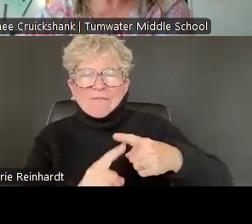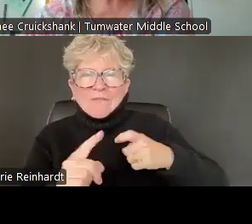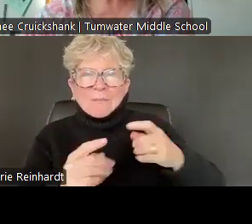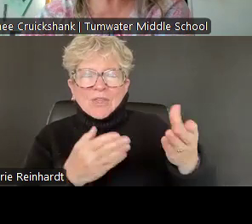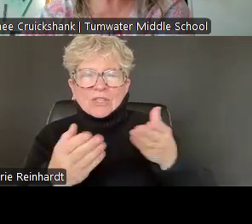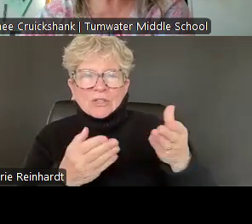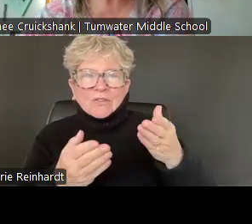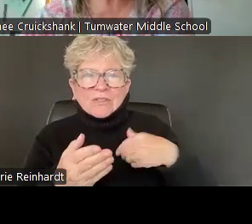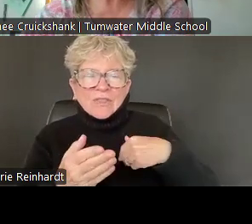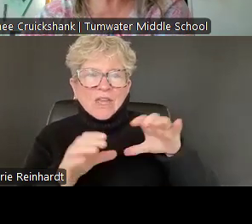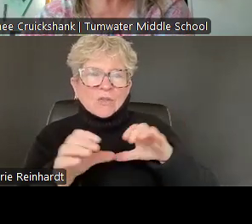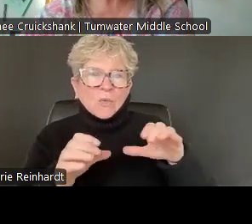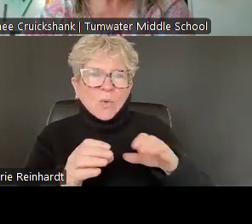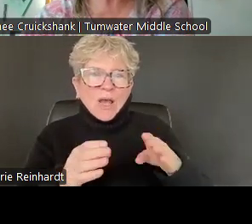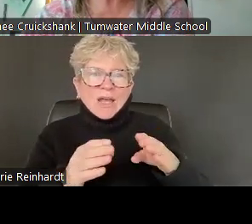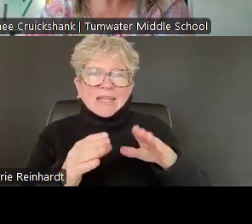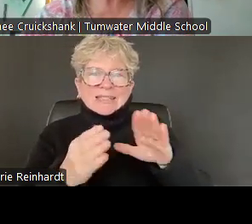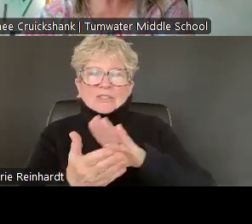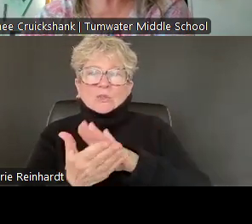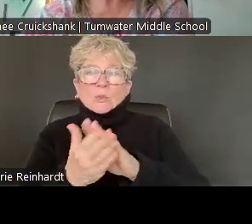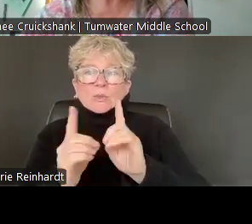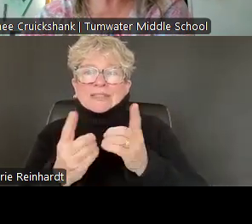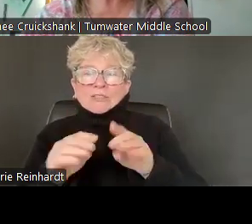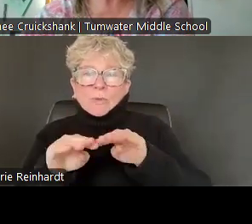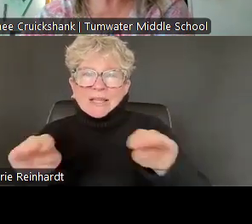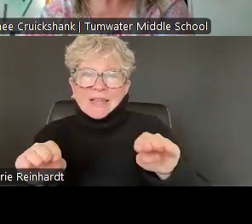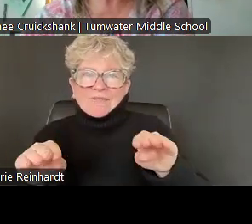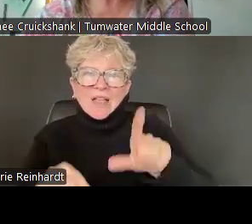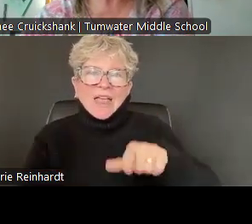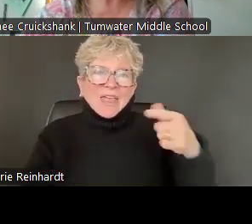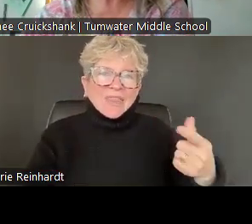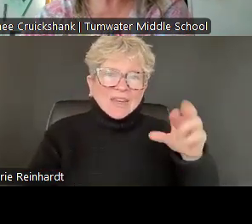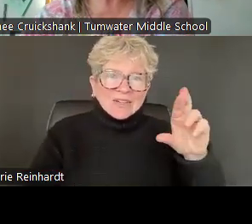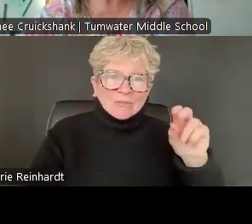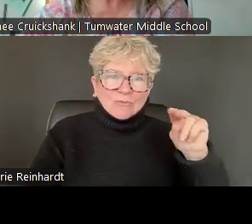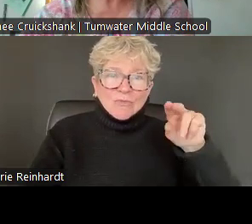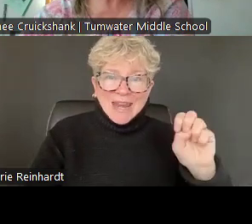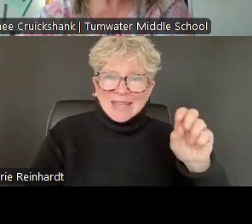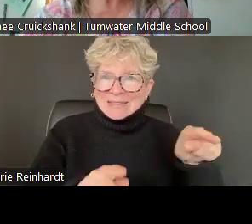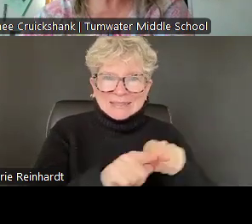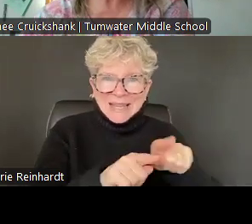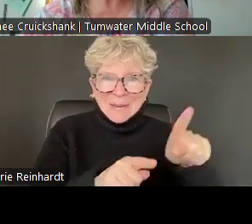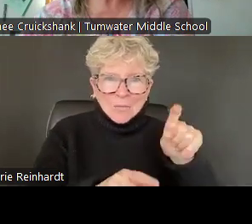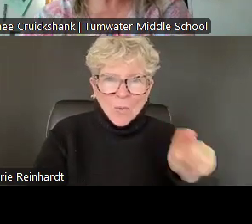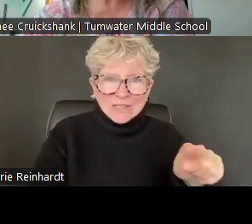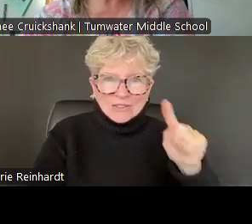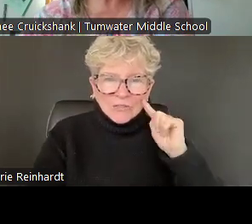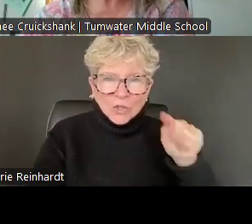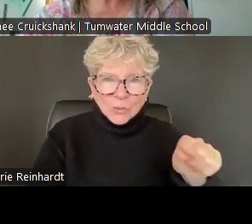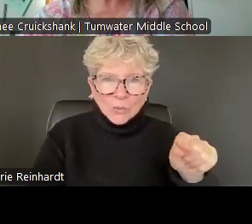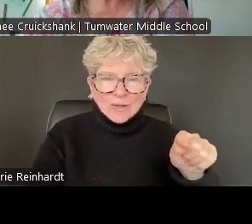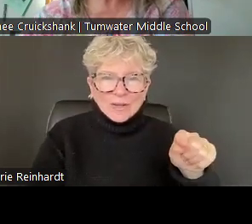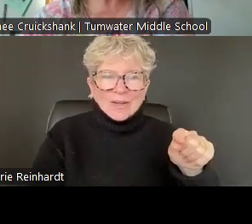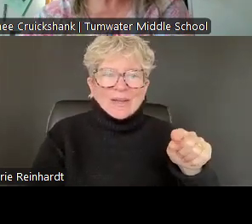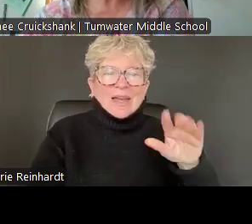provide on a more district level. And then Renee, I'll ask and pose the same question to you in the type